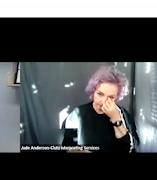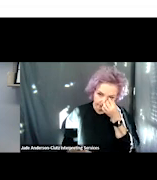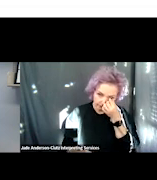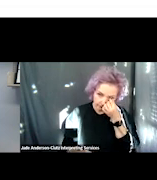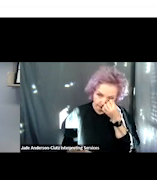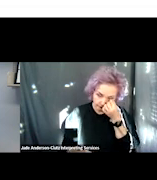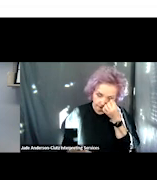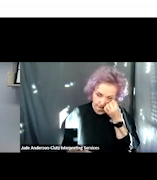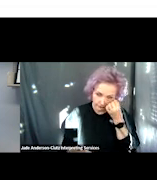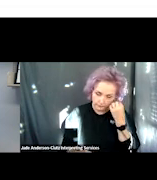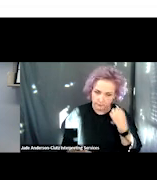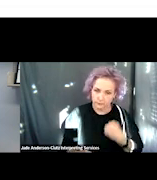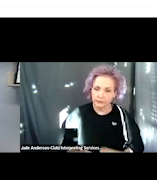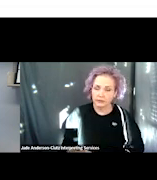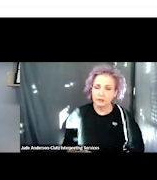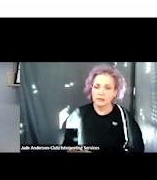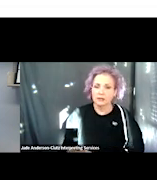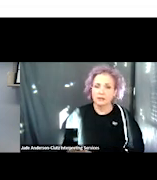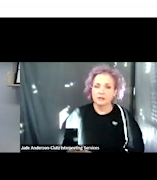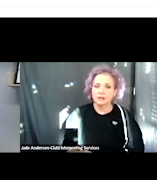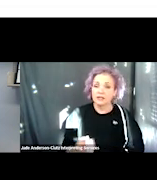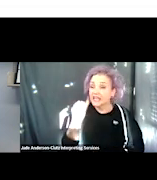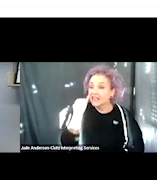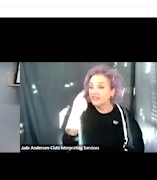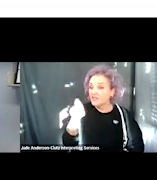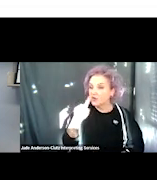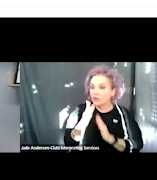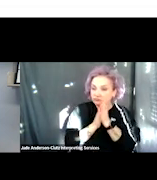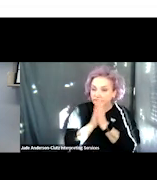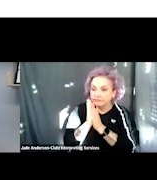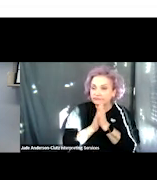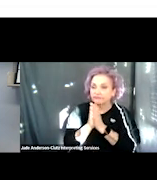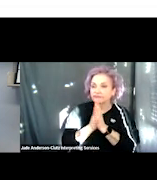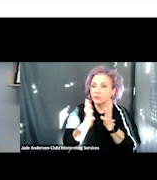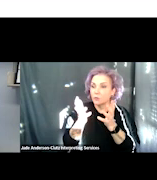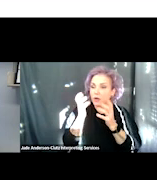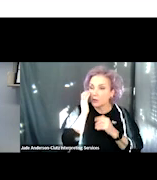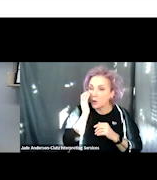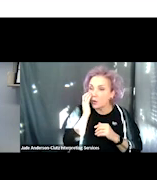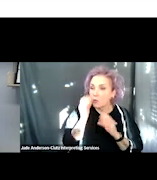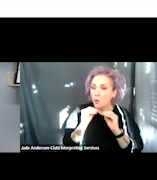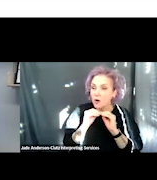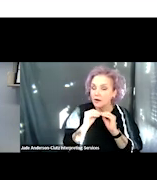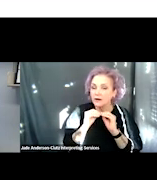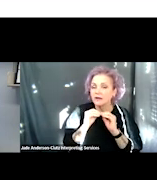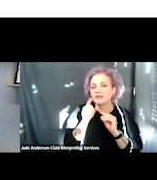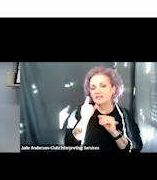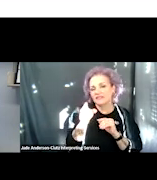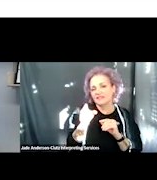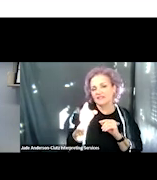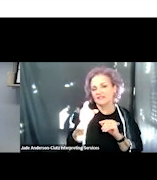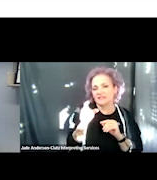of the historical overview of the field, you can just go to this person's publications